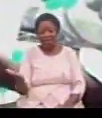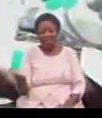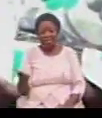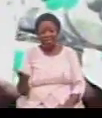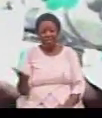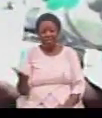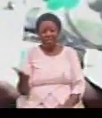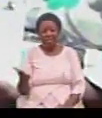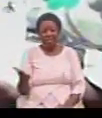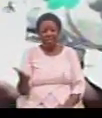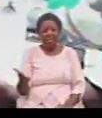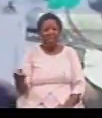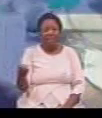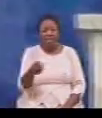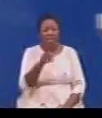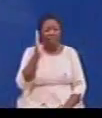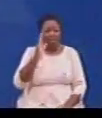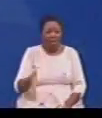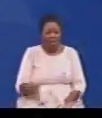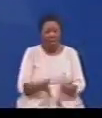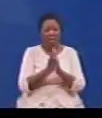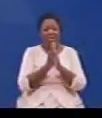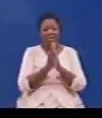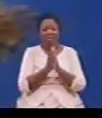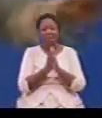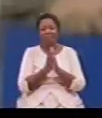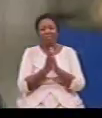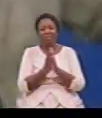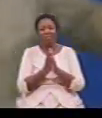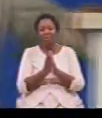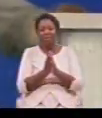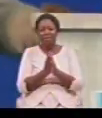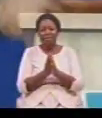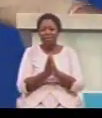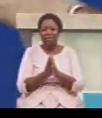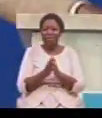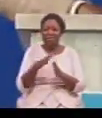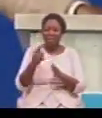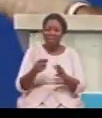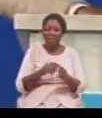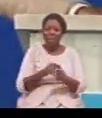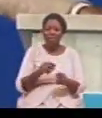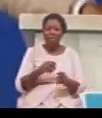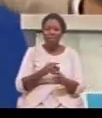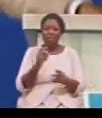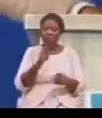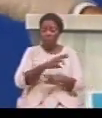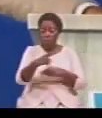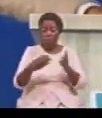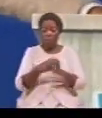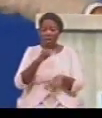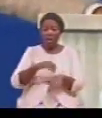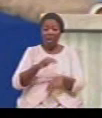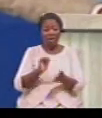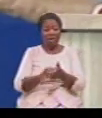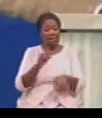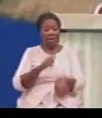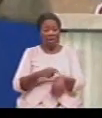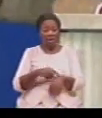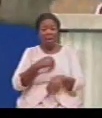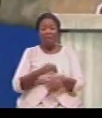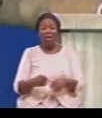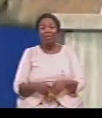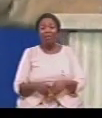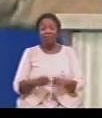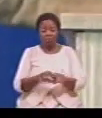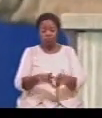whatsoever ye shall ask, it was the world of that time and the